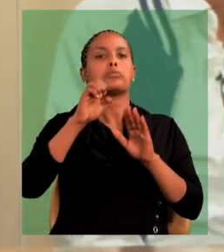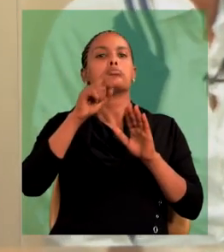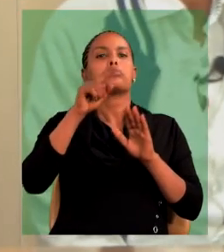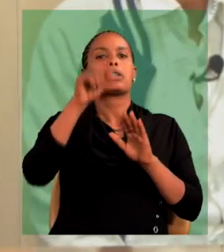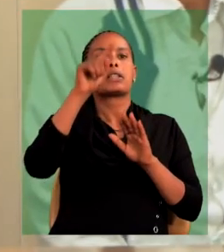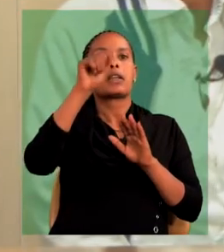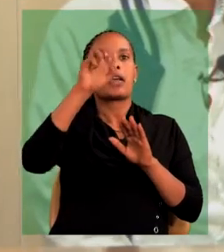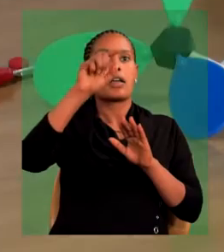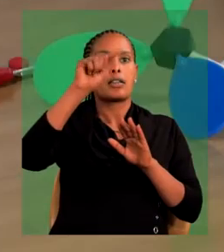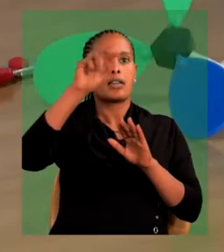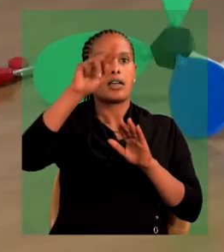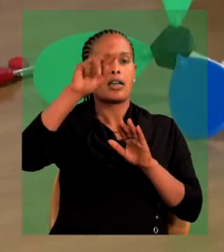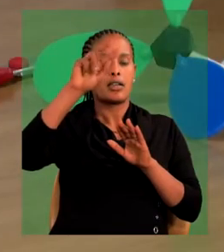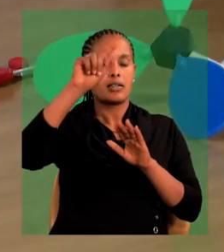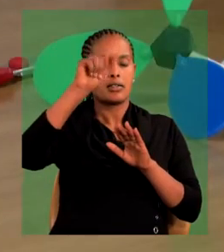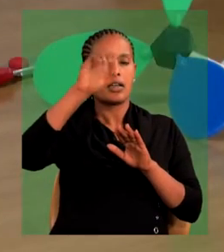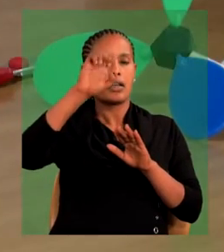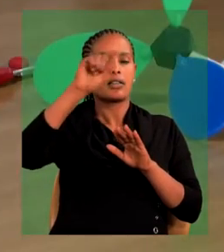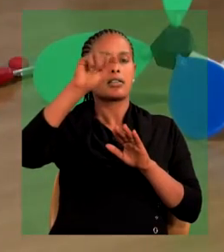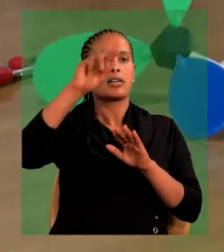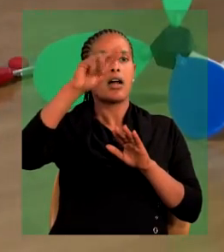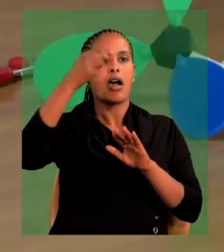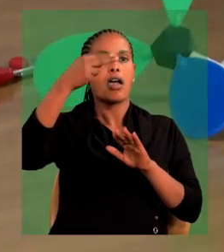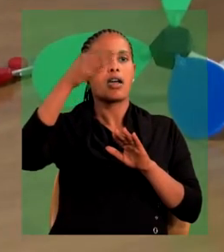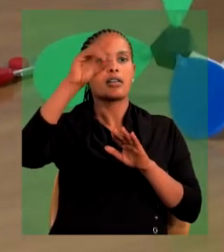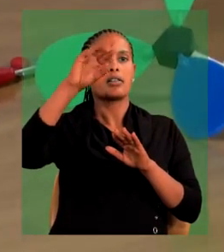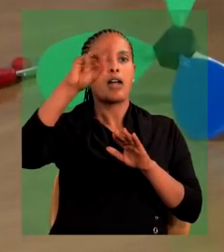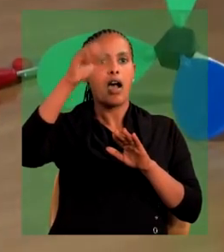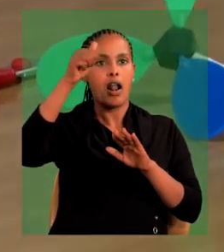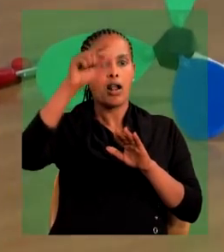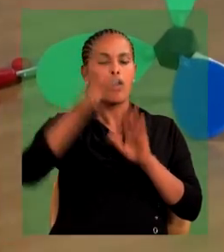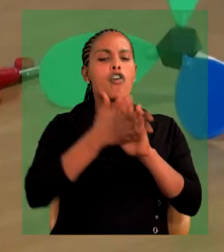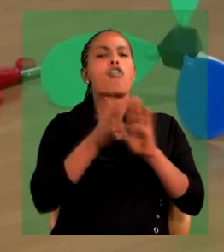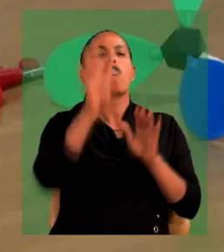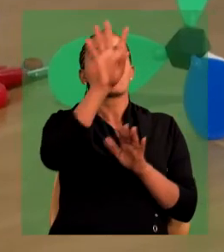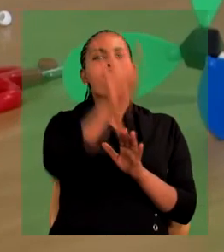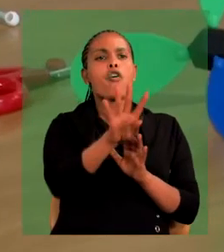is tetrahedron. If you remove this, this, this, you have